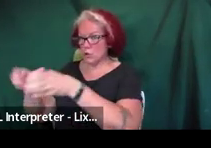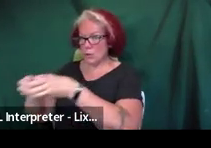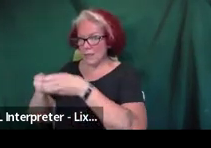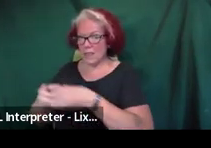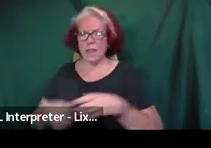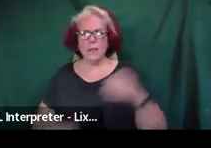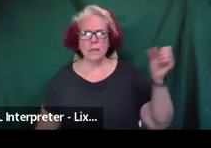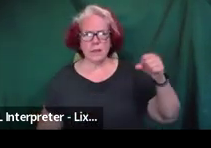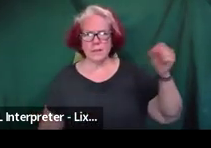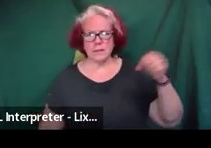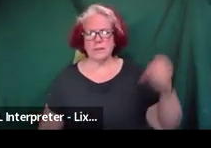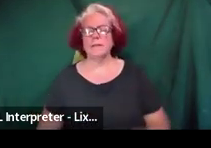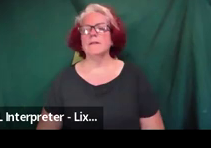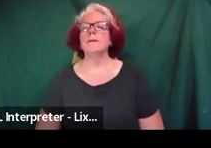Okay.